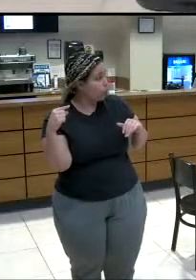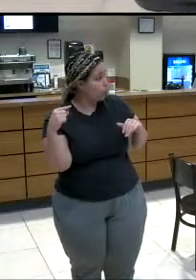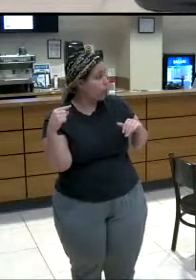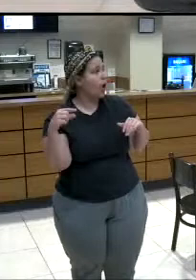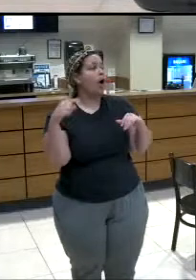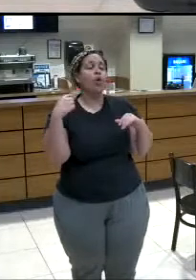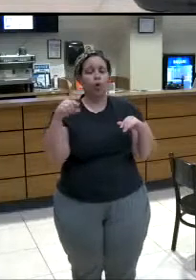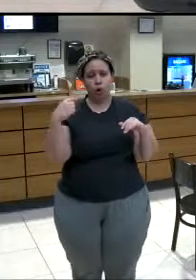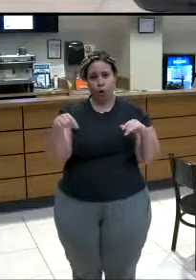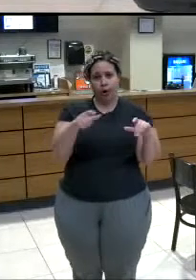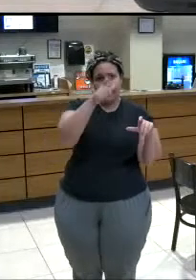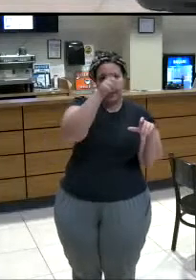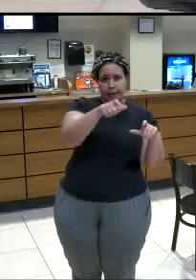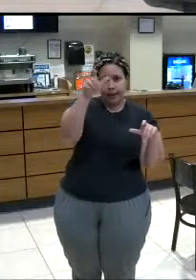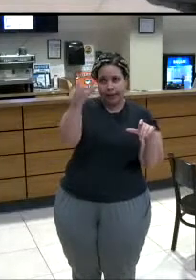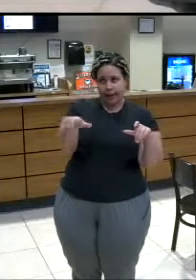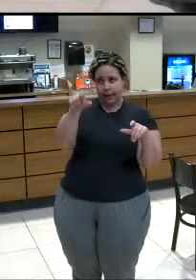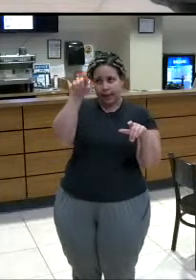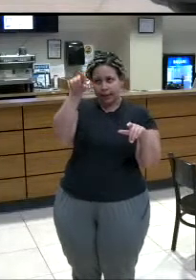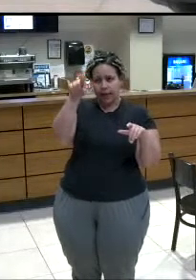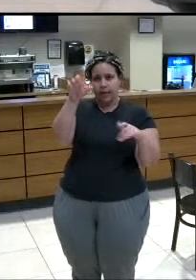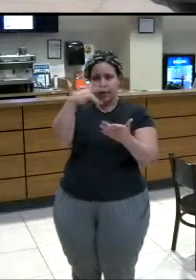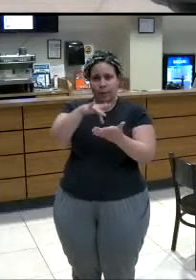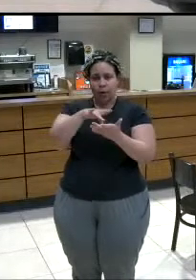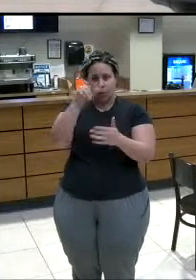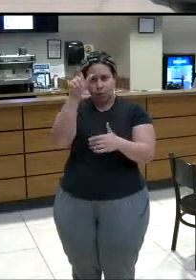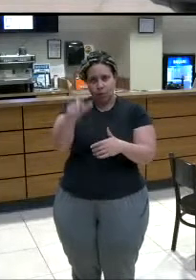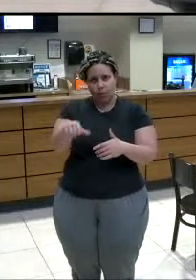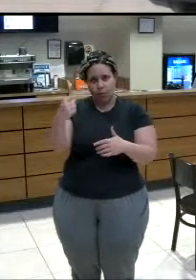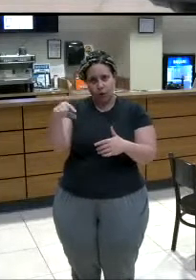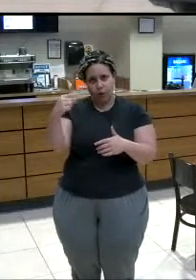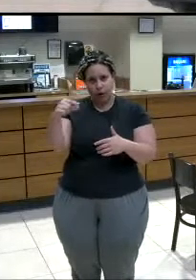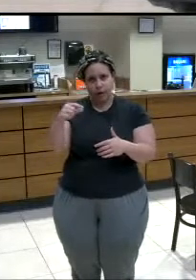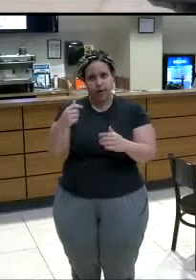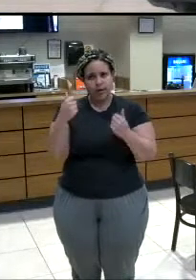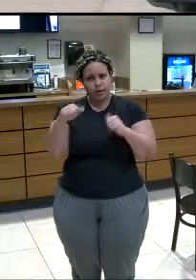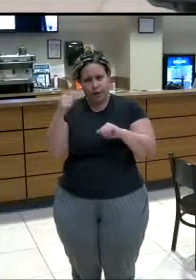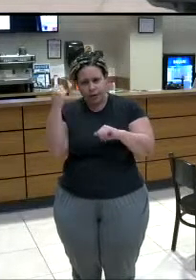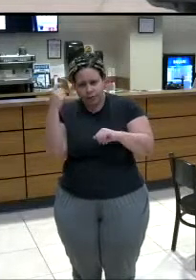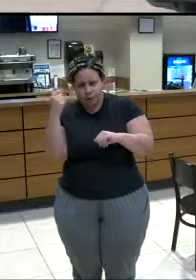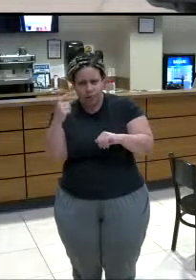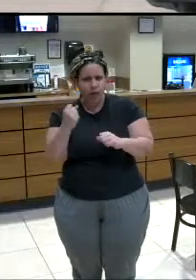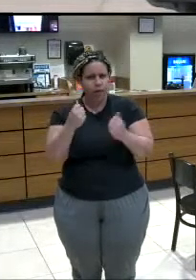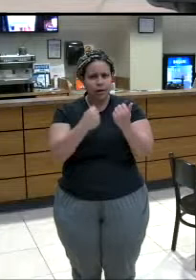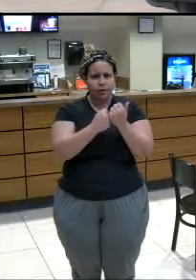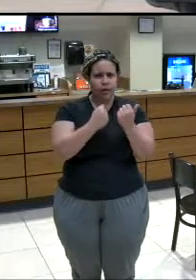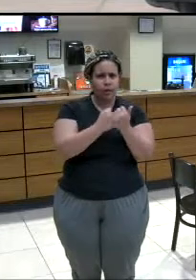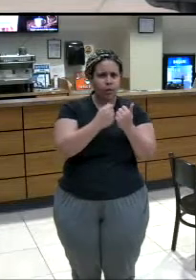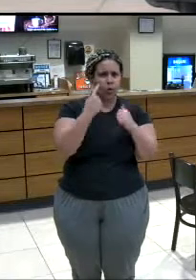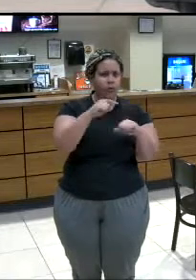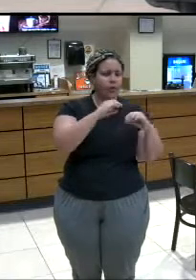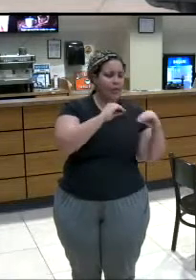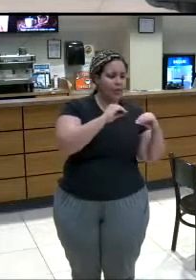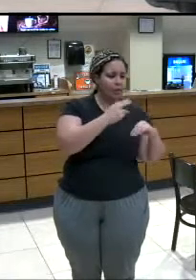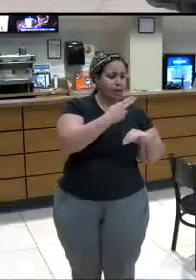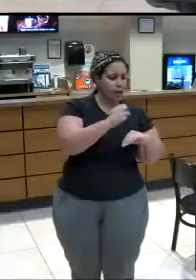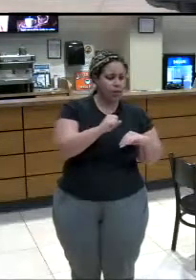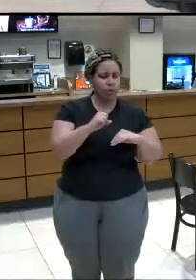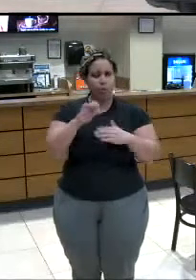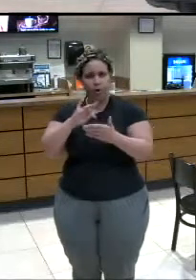So I'm still trying to understand, and I know there's a lot of support for teaching high school courses in middle school can